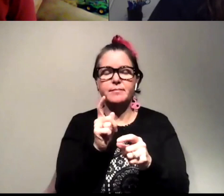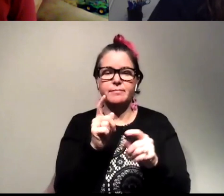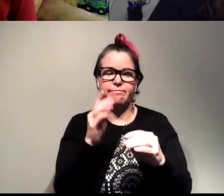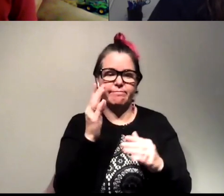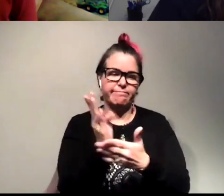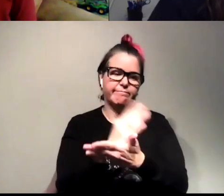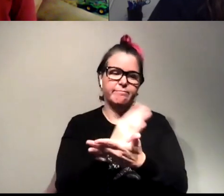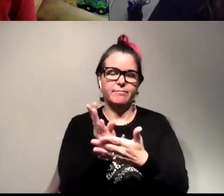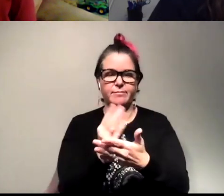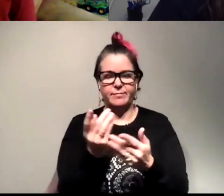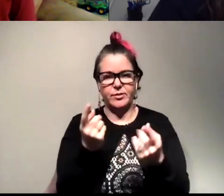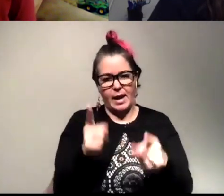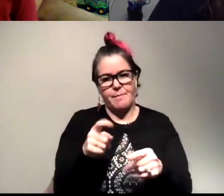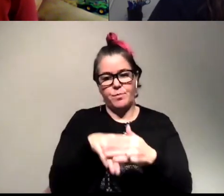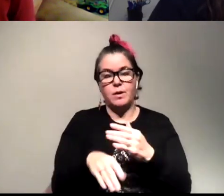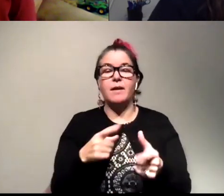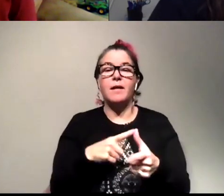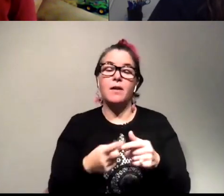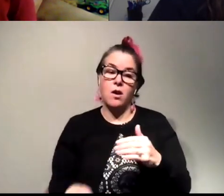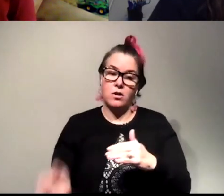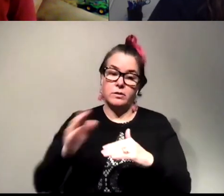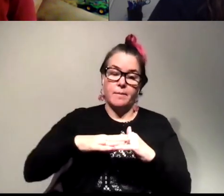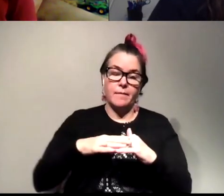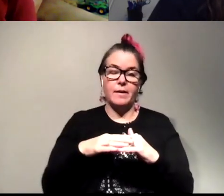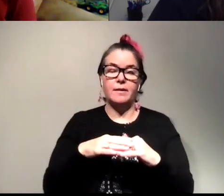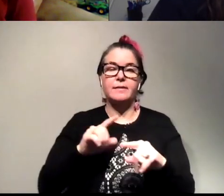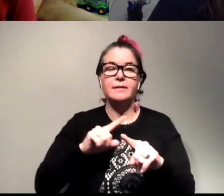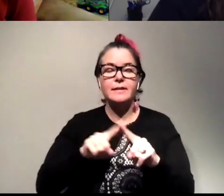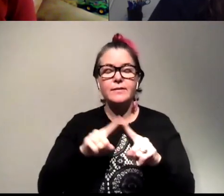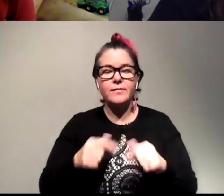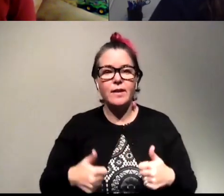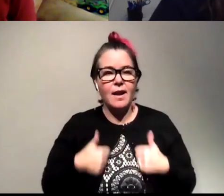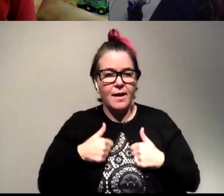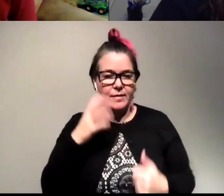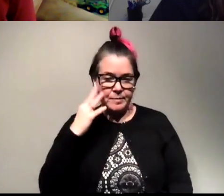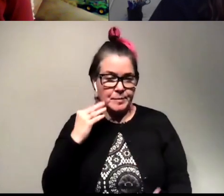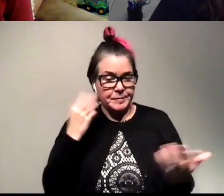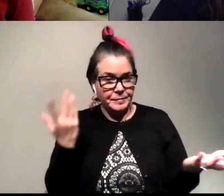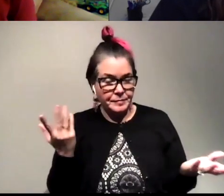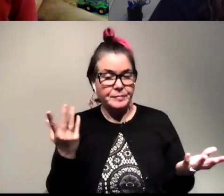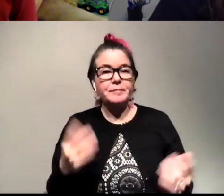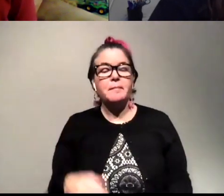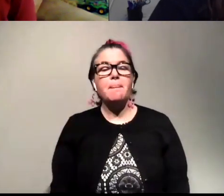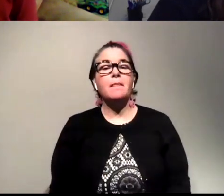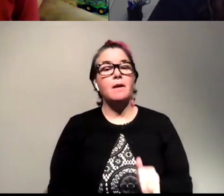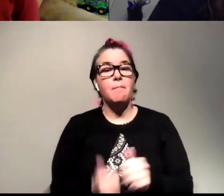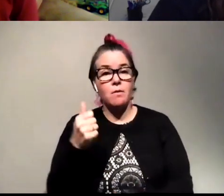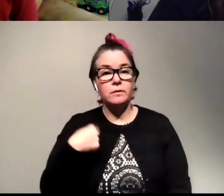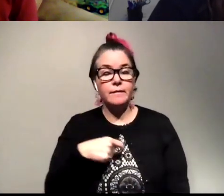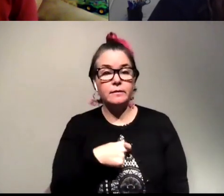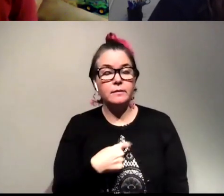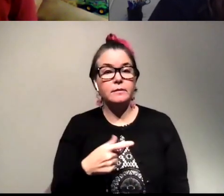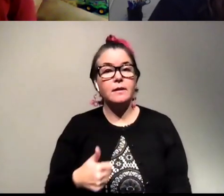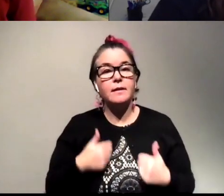with. And then on top of that, we all have some different life experiences, right? For most of us, we live